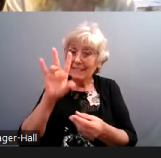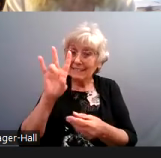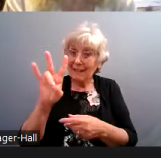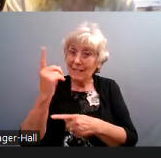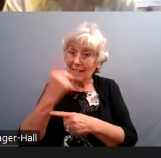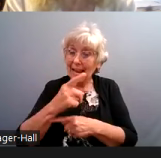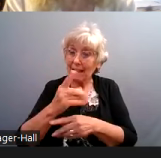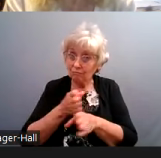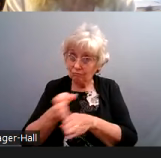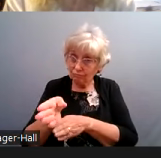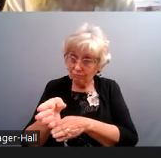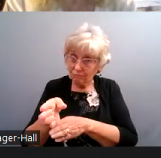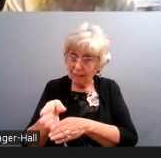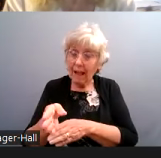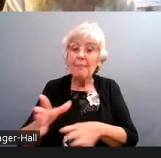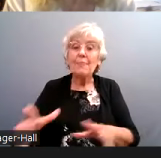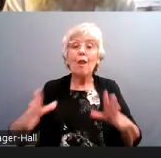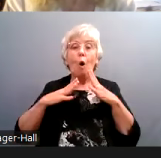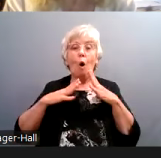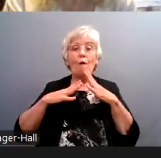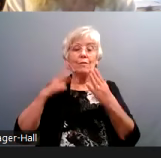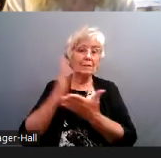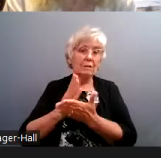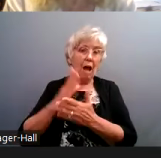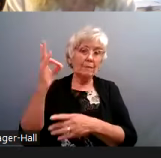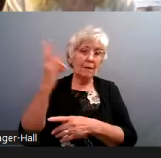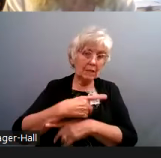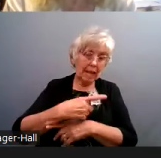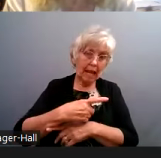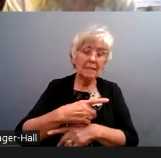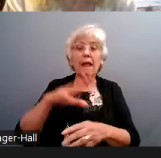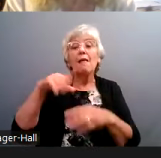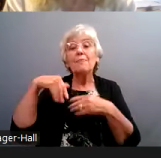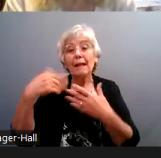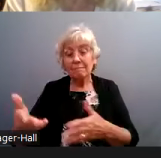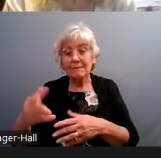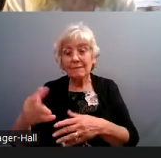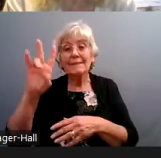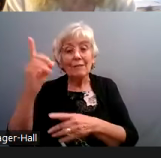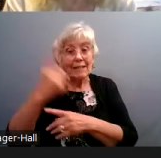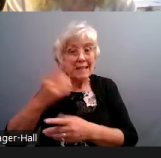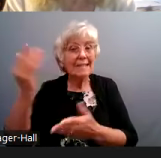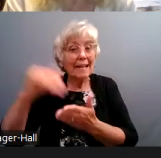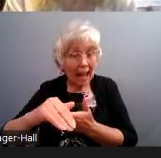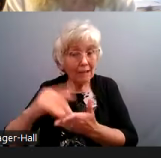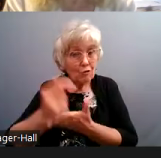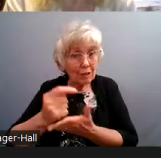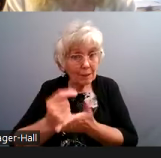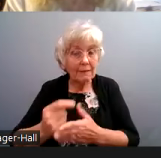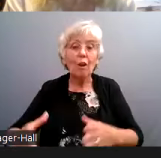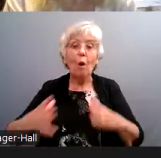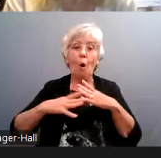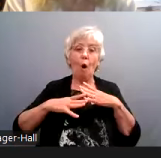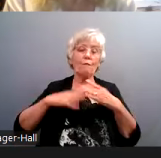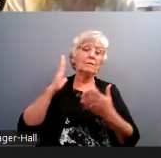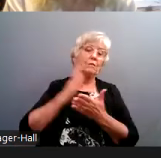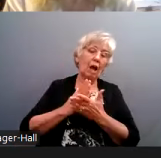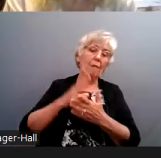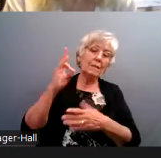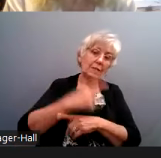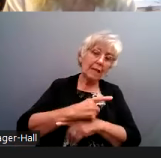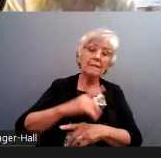row, and then they're off for 7 days, and then we'll treat them for 7 days, and then off for 7 days, and then treat for a final 7 days.